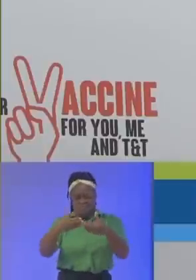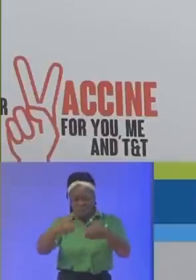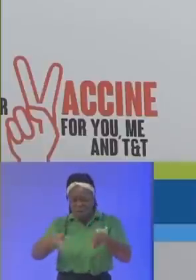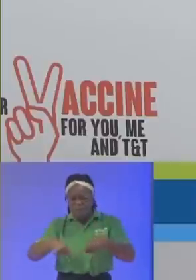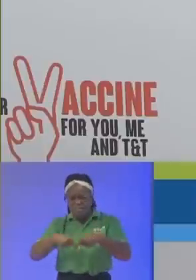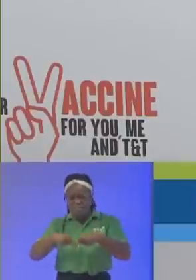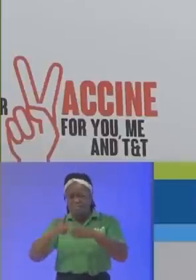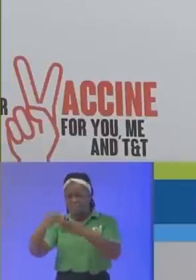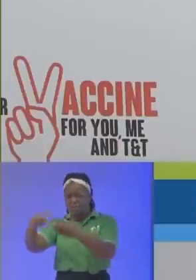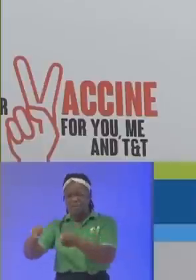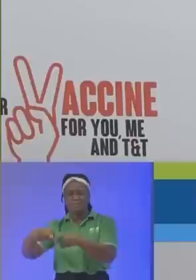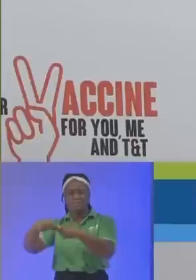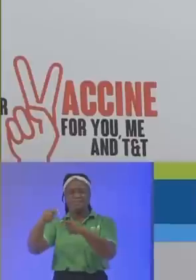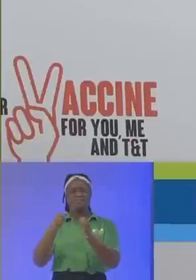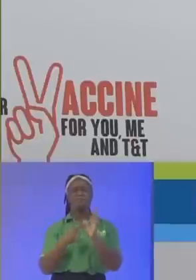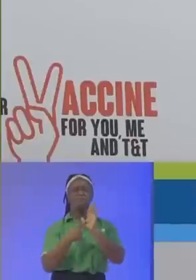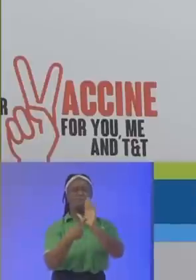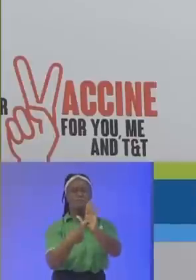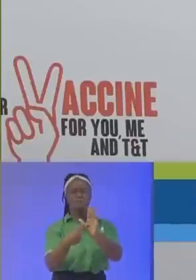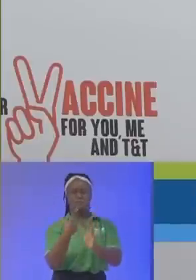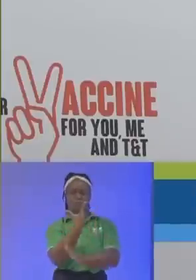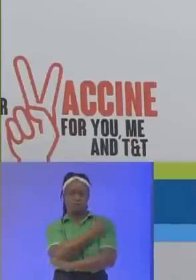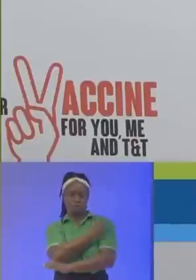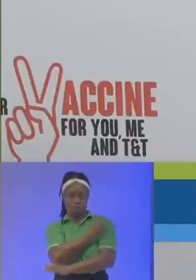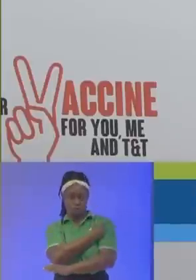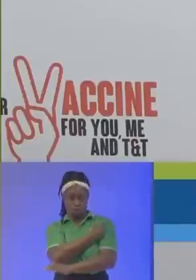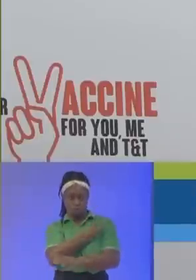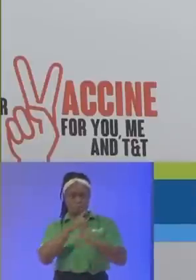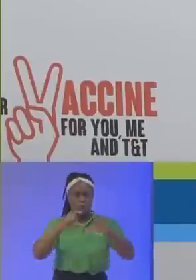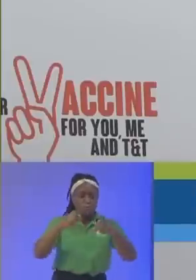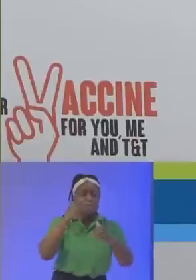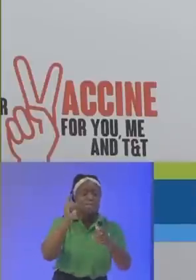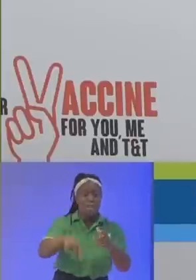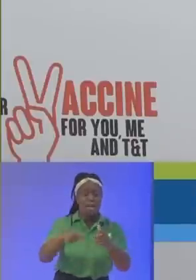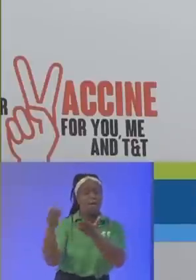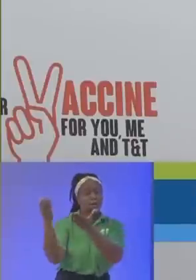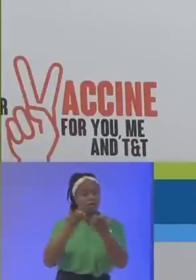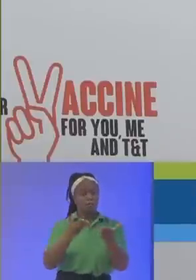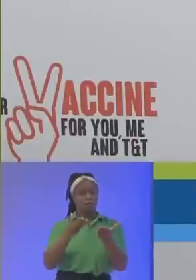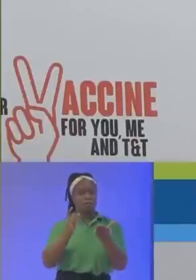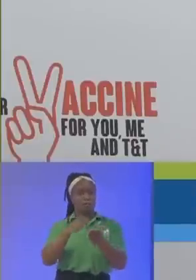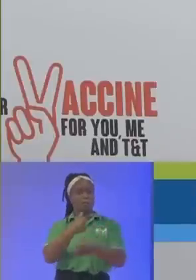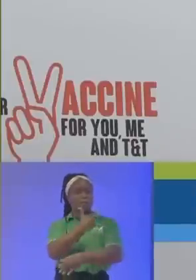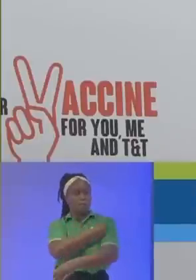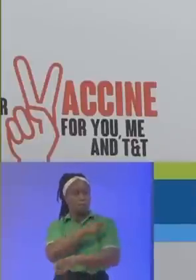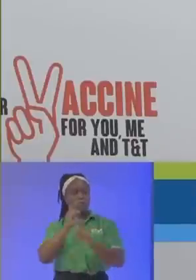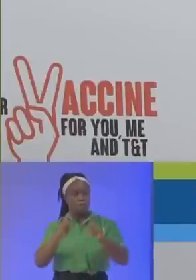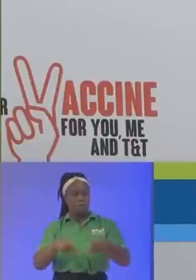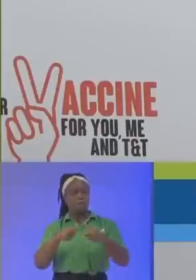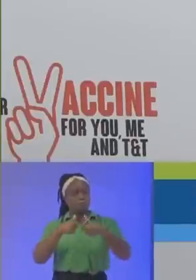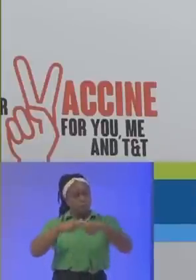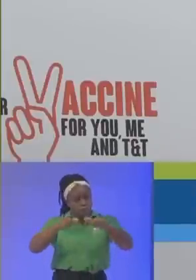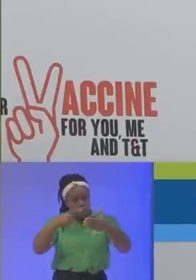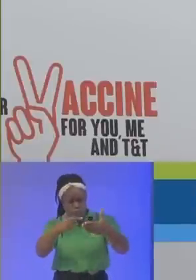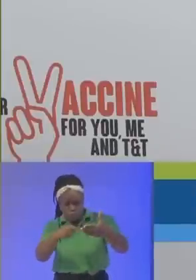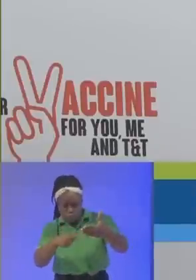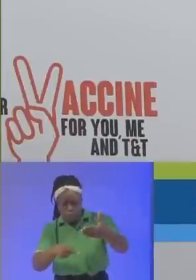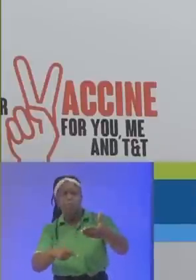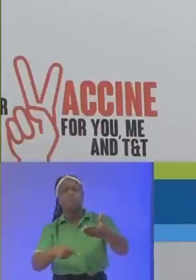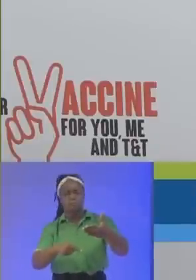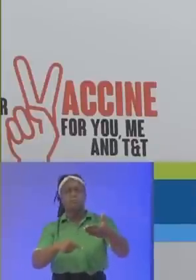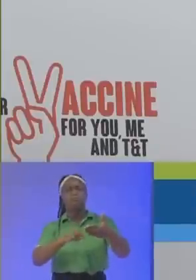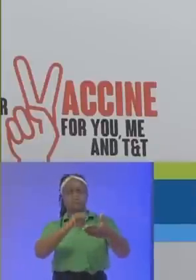on. We continue to monitor the number of cases per day, and more importantly, the number of